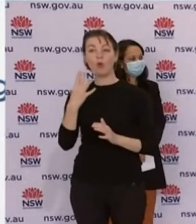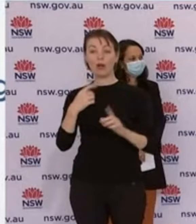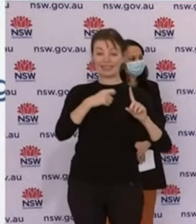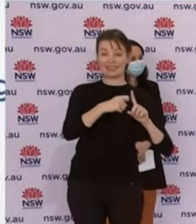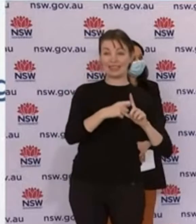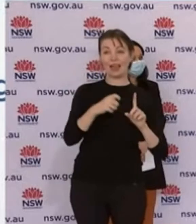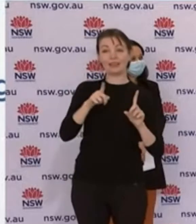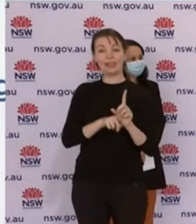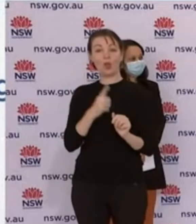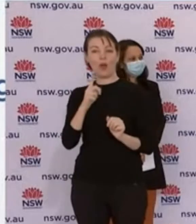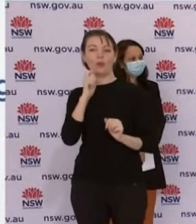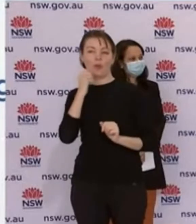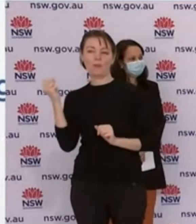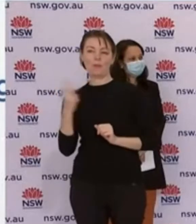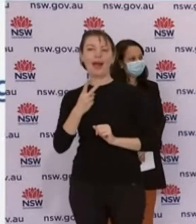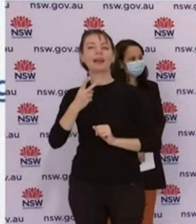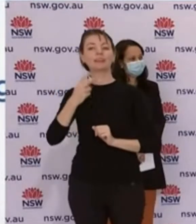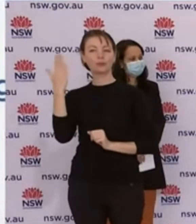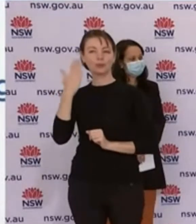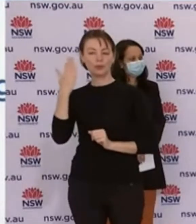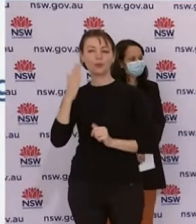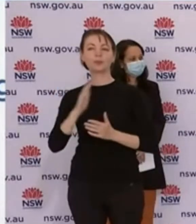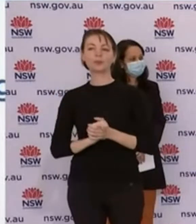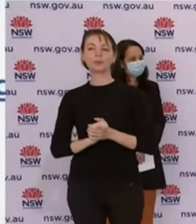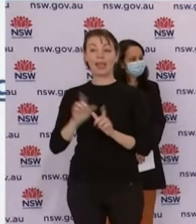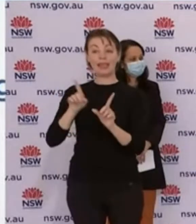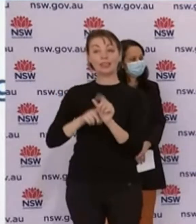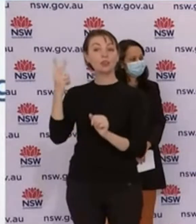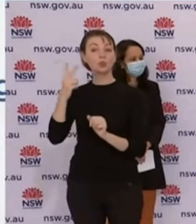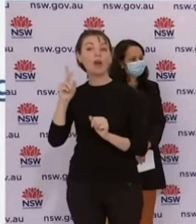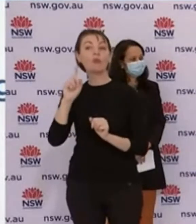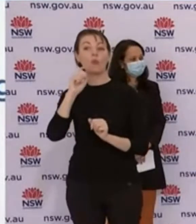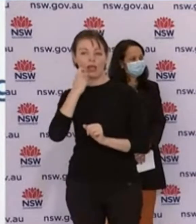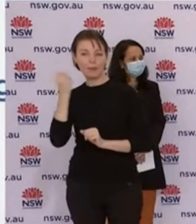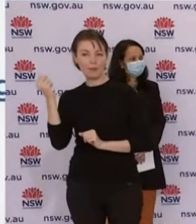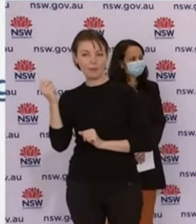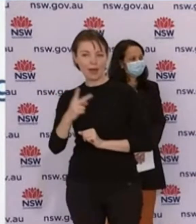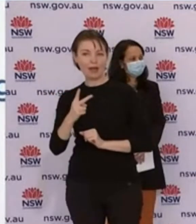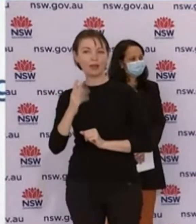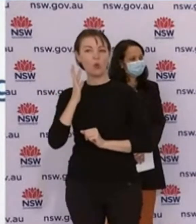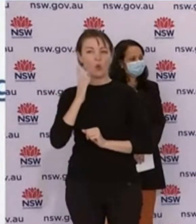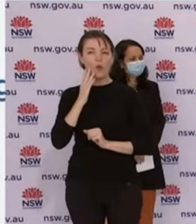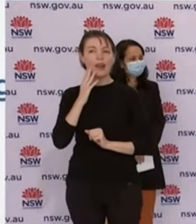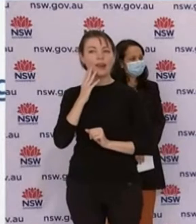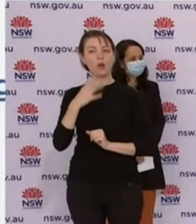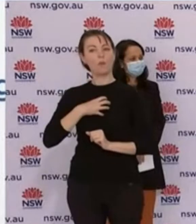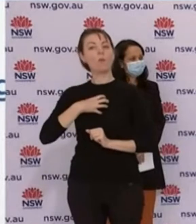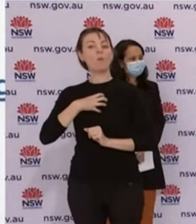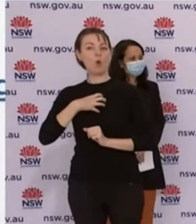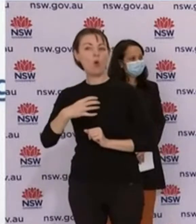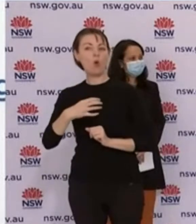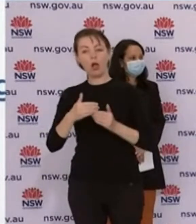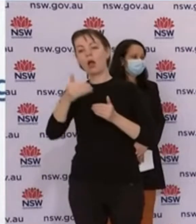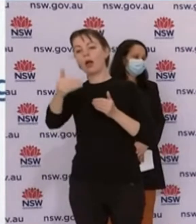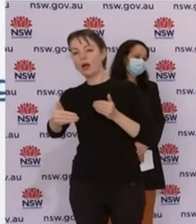Year 1 students will return to the classroom. We'll also allow for our Year 12 students to come back in a greater way than they